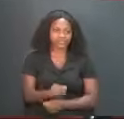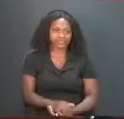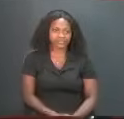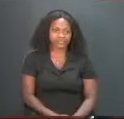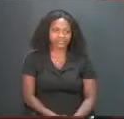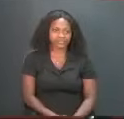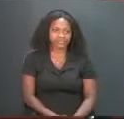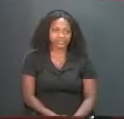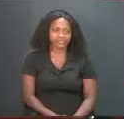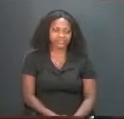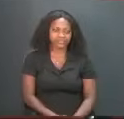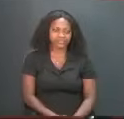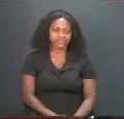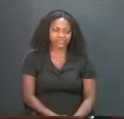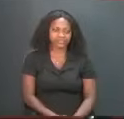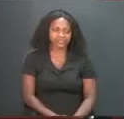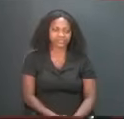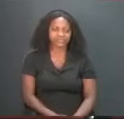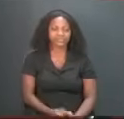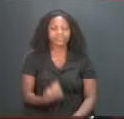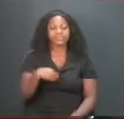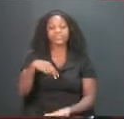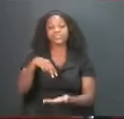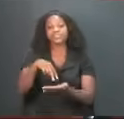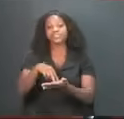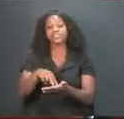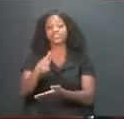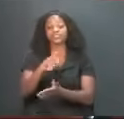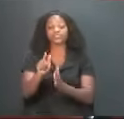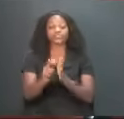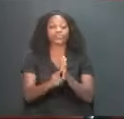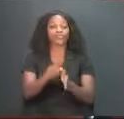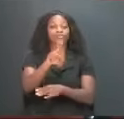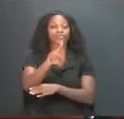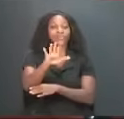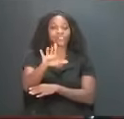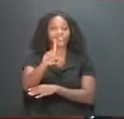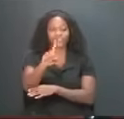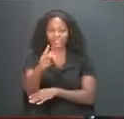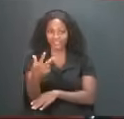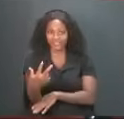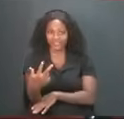Mr. Speaker, I rise under Order 1513.